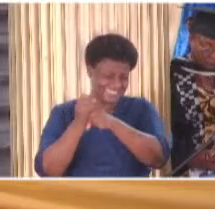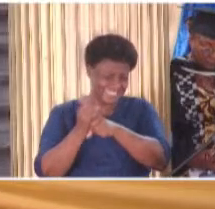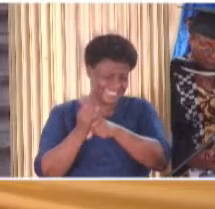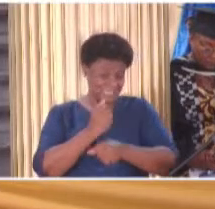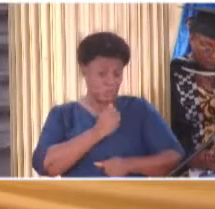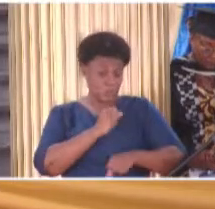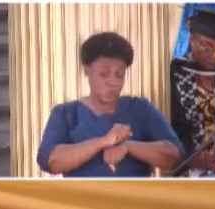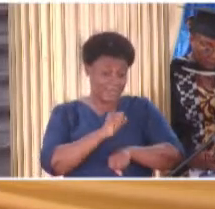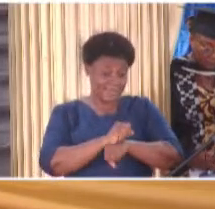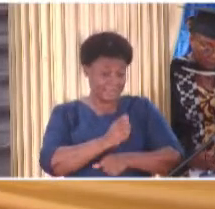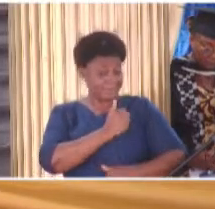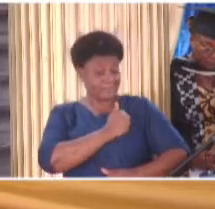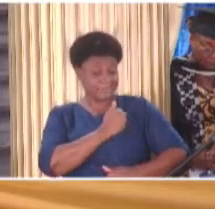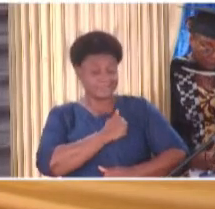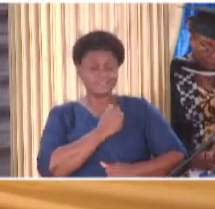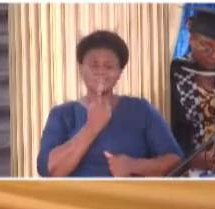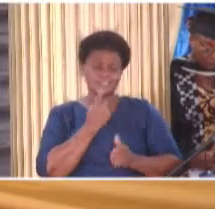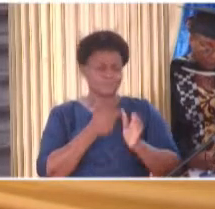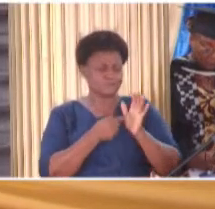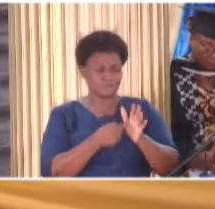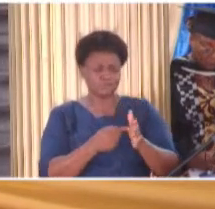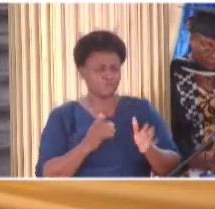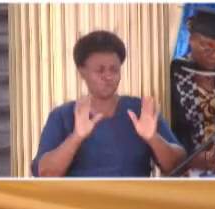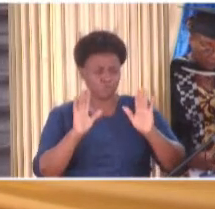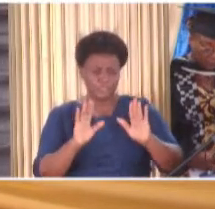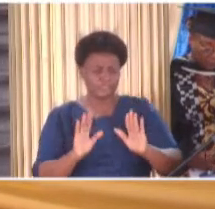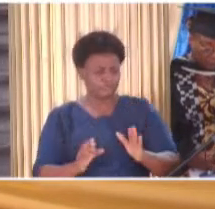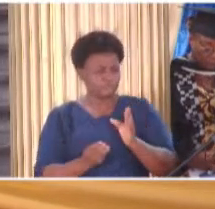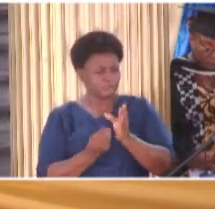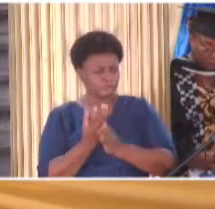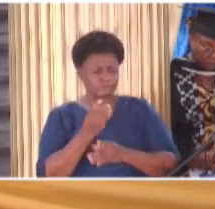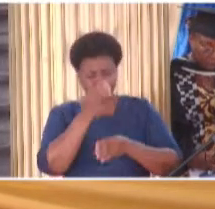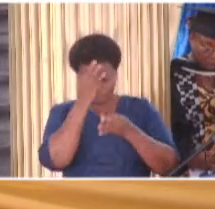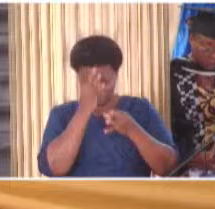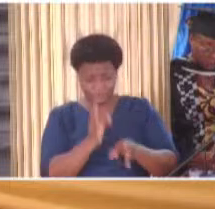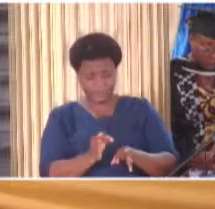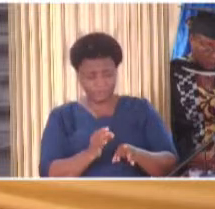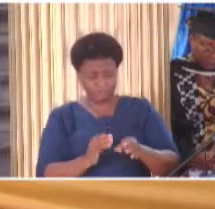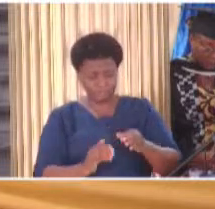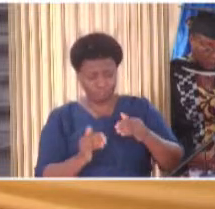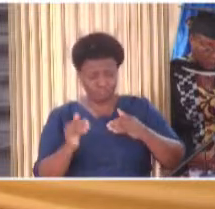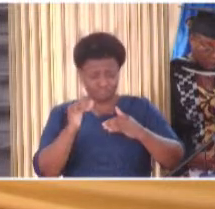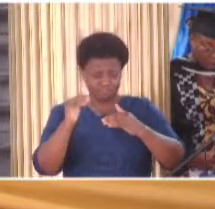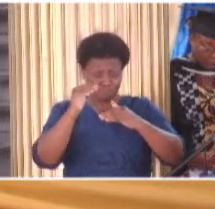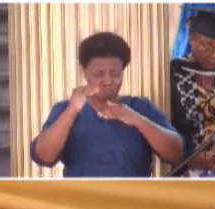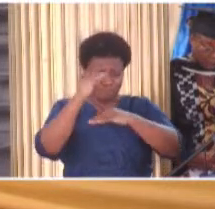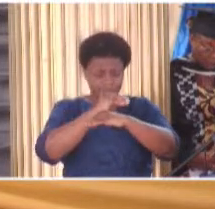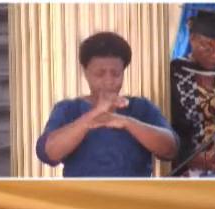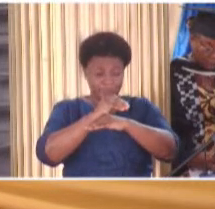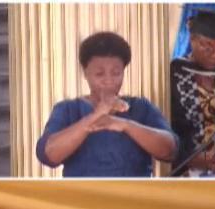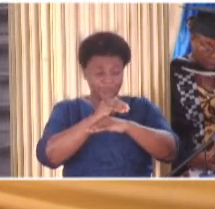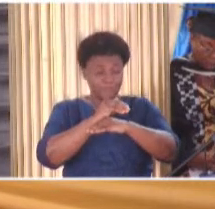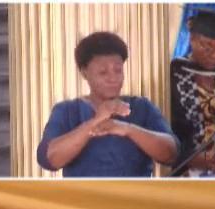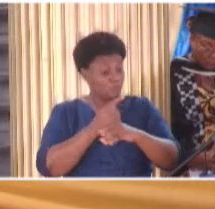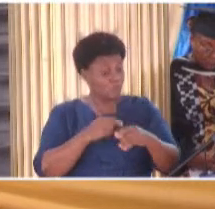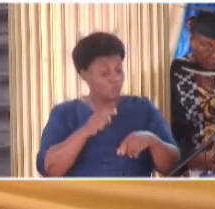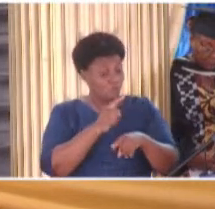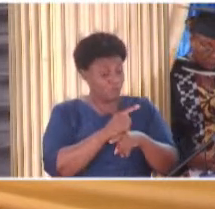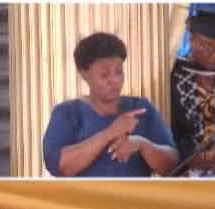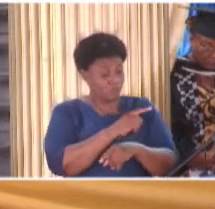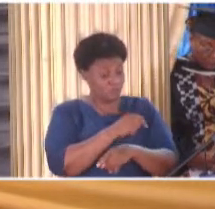Victor has demonstrated remarkable growth and determination, rising through the ranks from trooper to warrant officer class